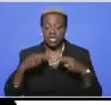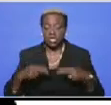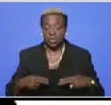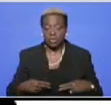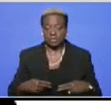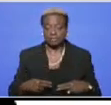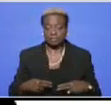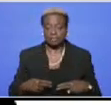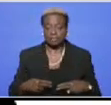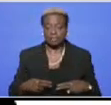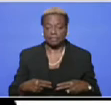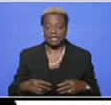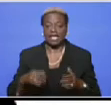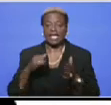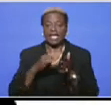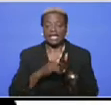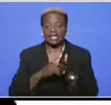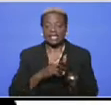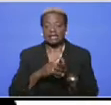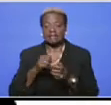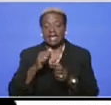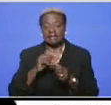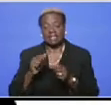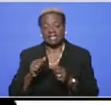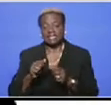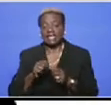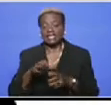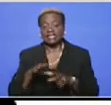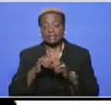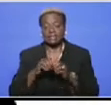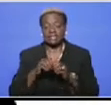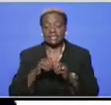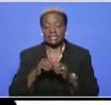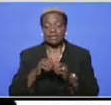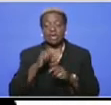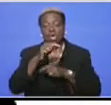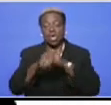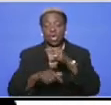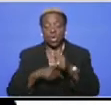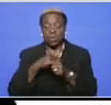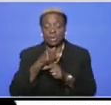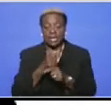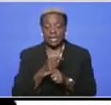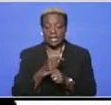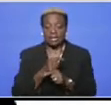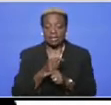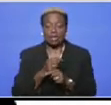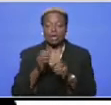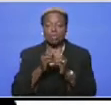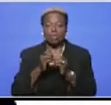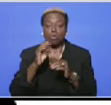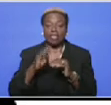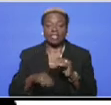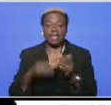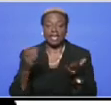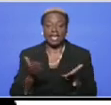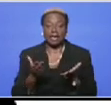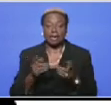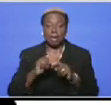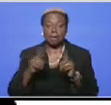genre that's really accepted more globally than it is here, for whatever reasons. But I think more and